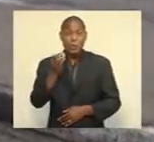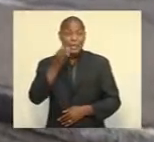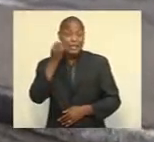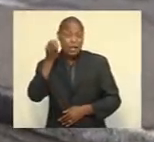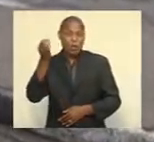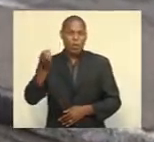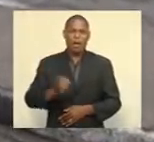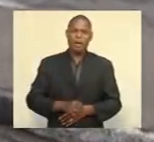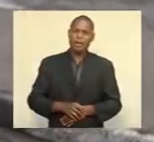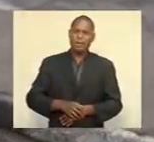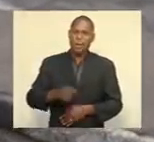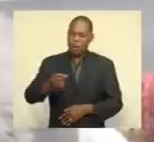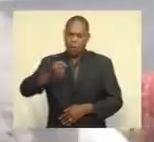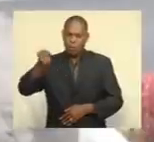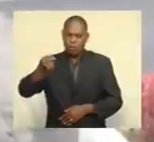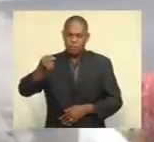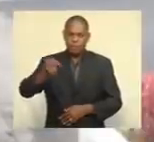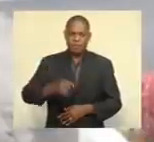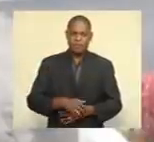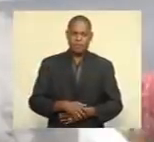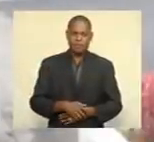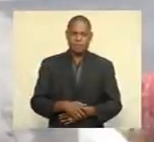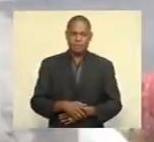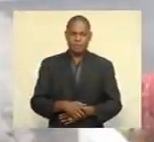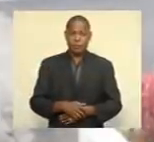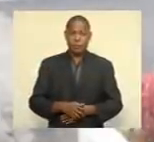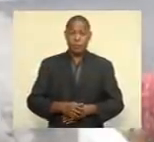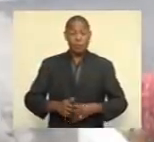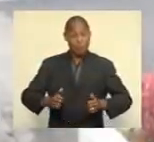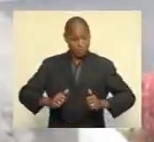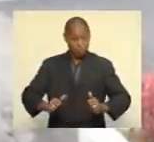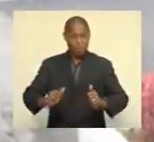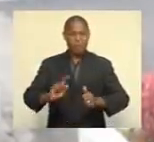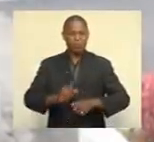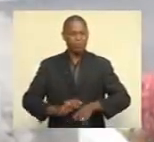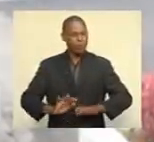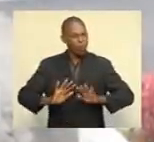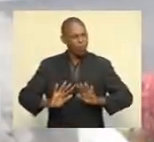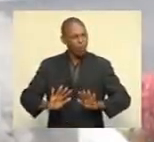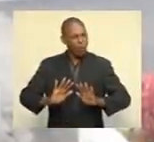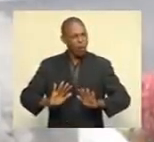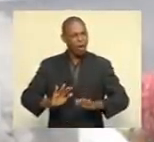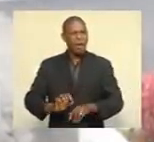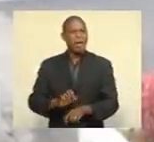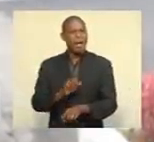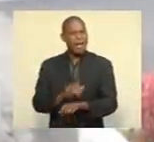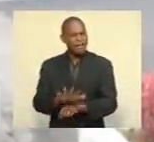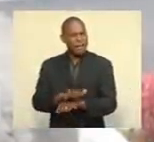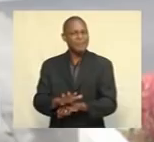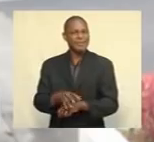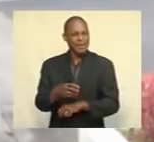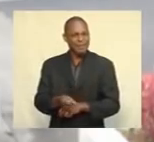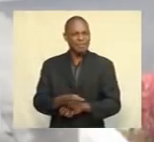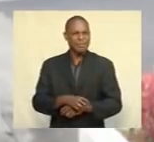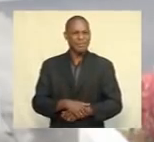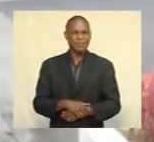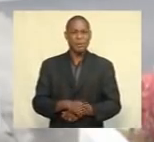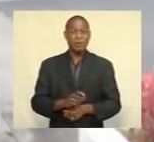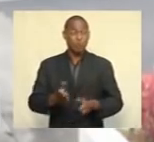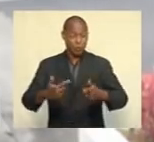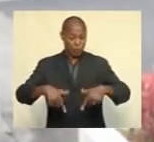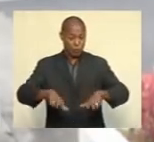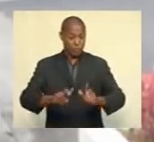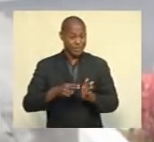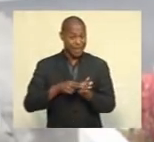stayed in Nandi and Lautoka. These drivers waited on advisories from relevant authorities, but their trips to Nandi and Lautoka